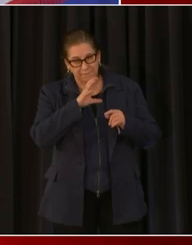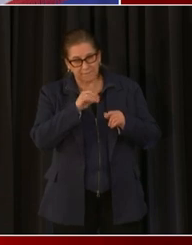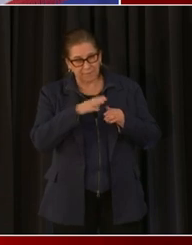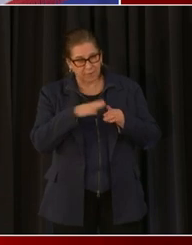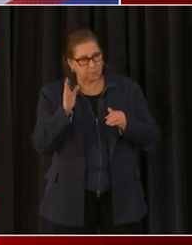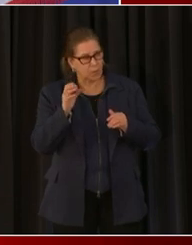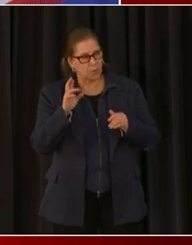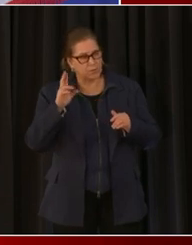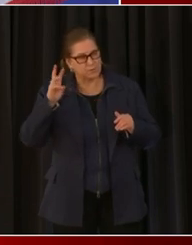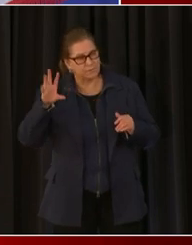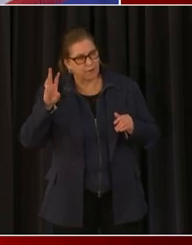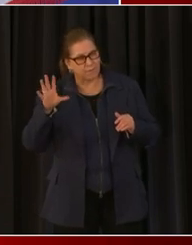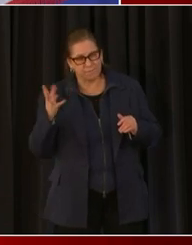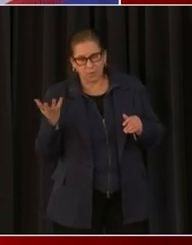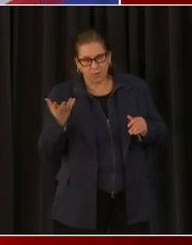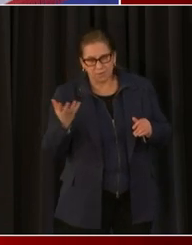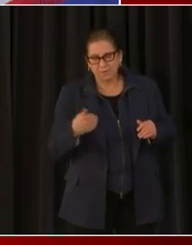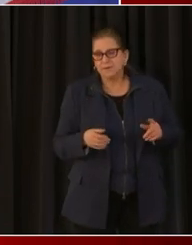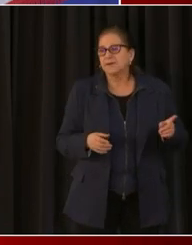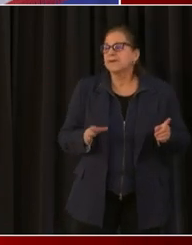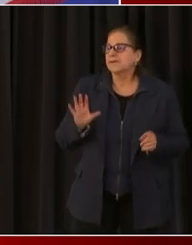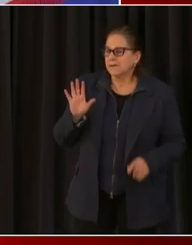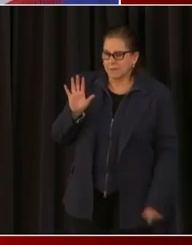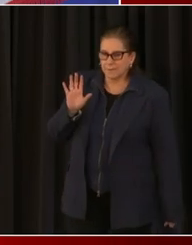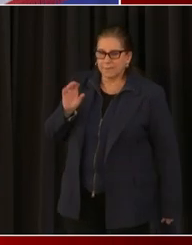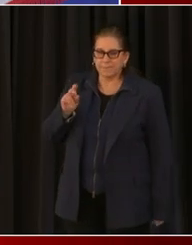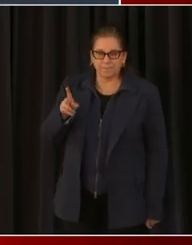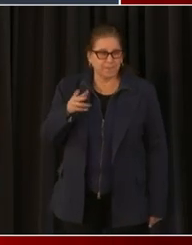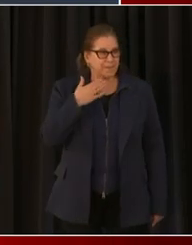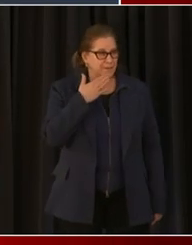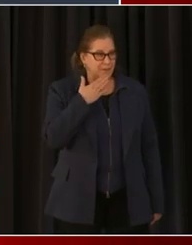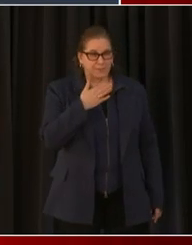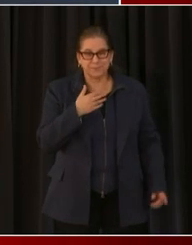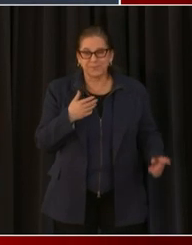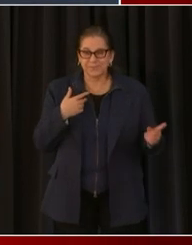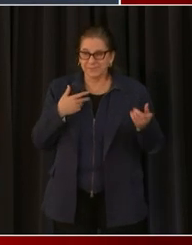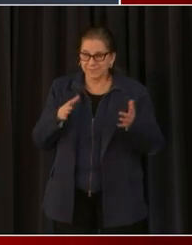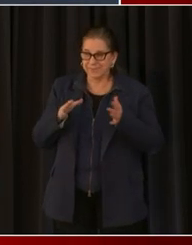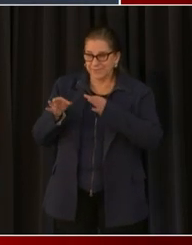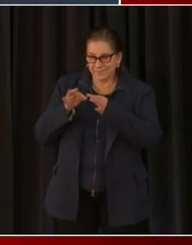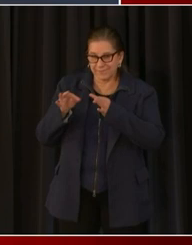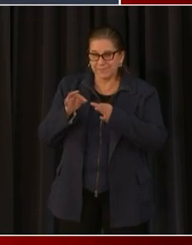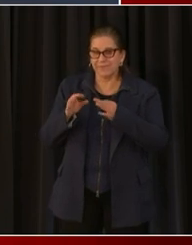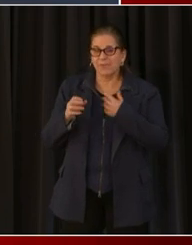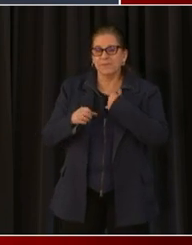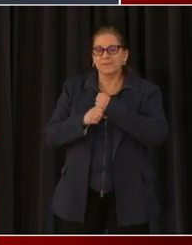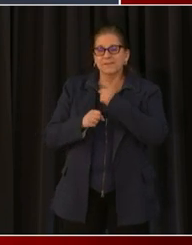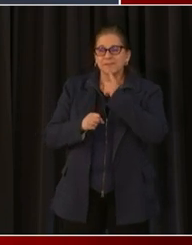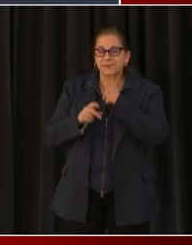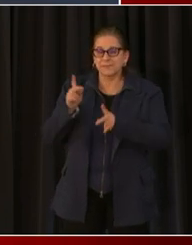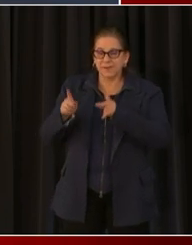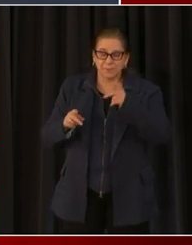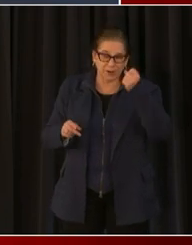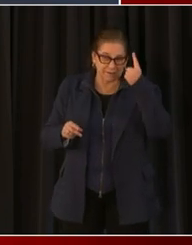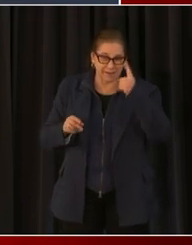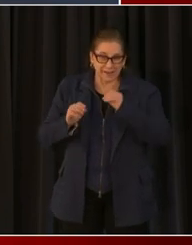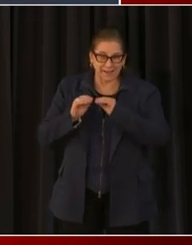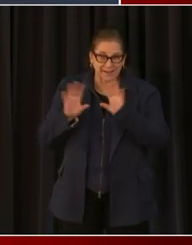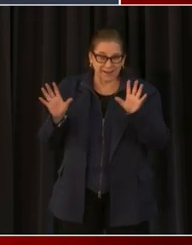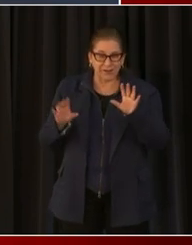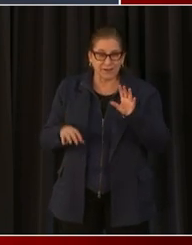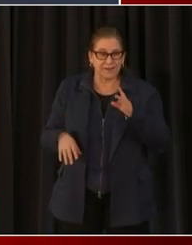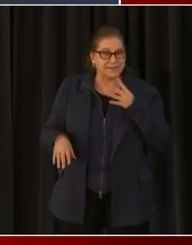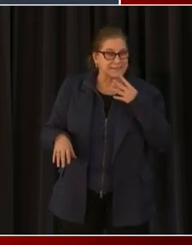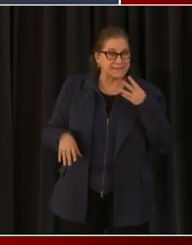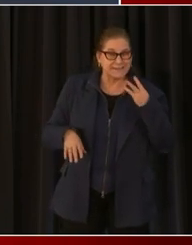for asking the clarifying question, but as it is written and as it should be interpreted, it is for individuals 16 to